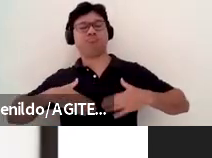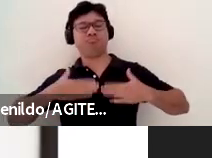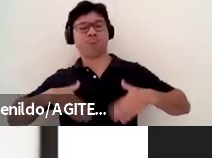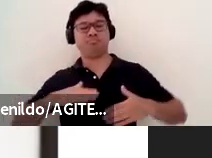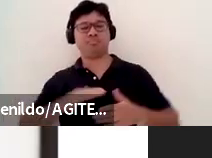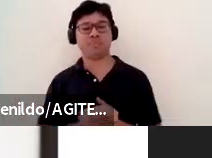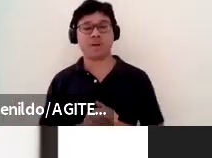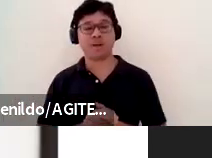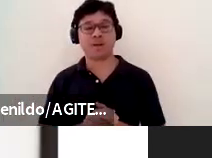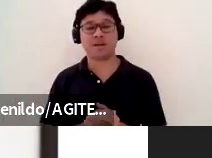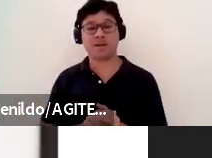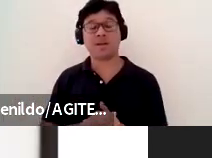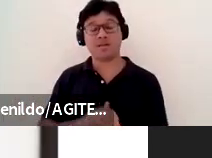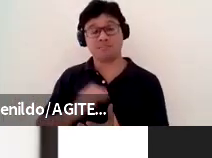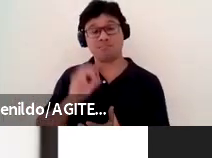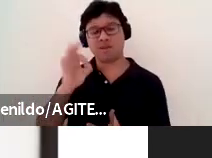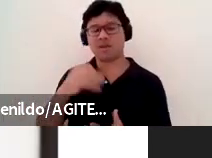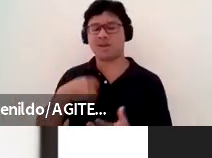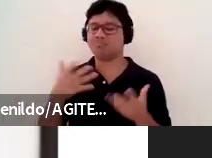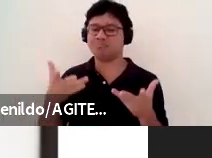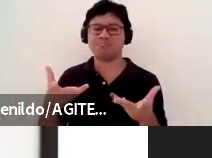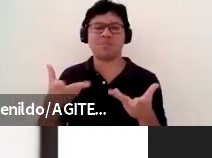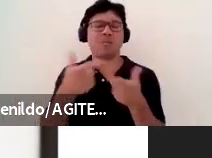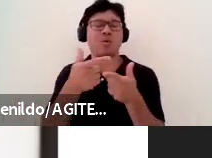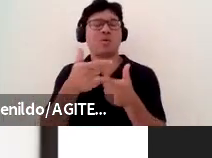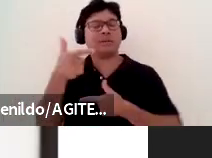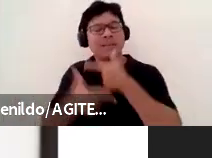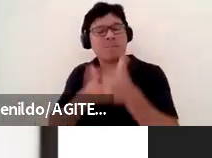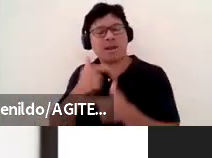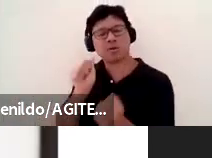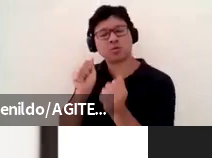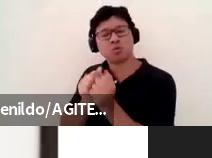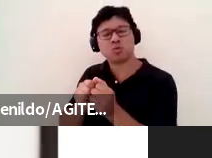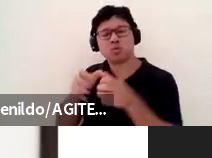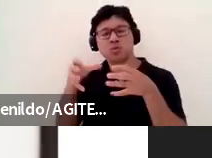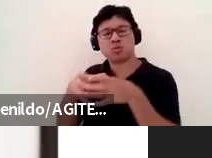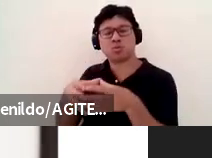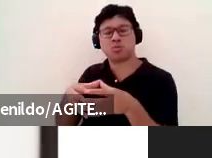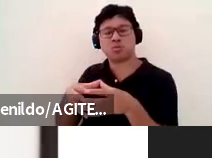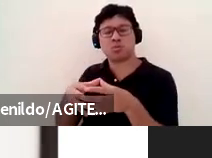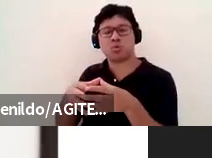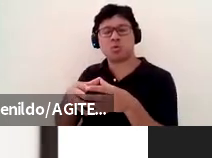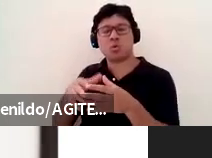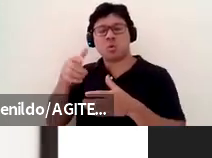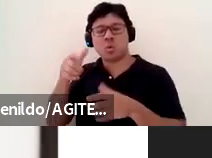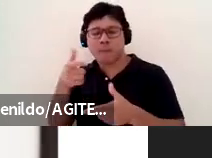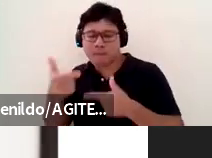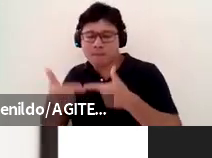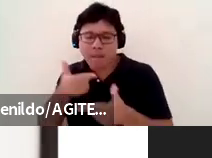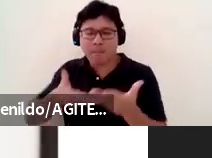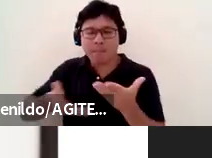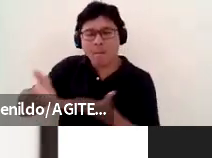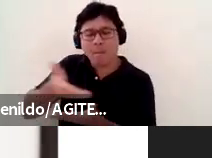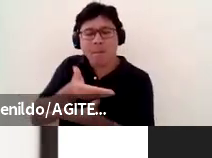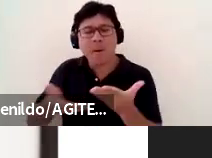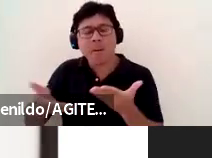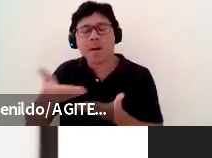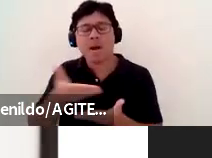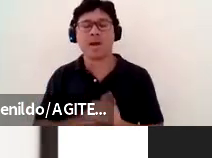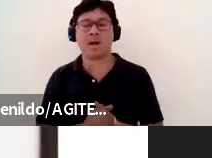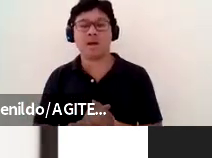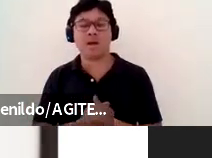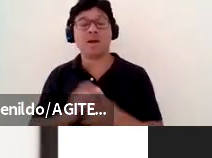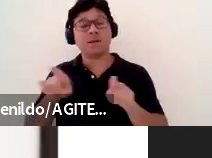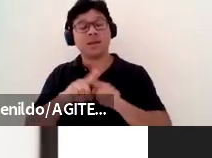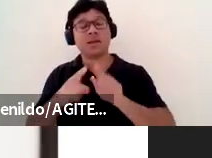of that team and to do the Oscars. And it's amazing to represent my profession to all Brazilians around,